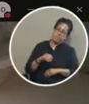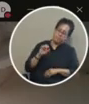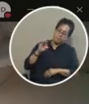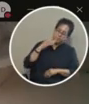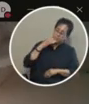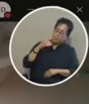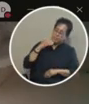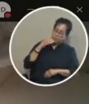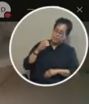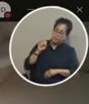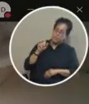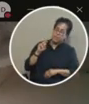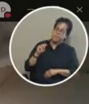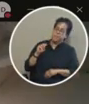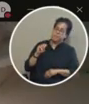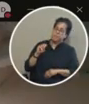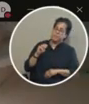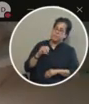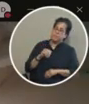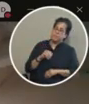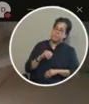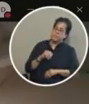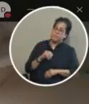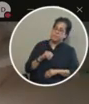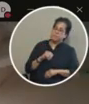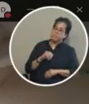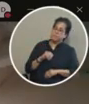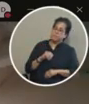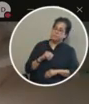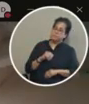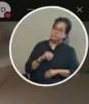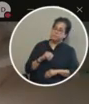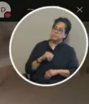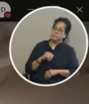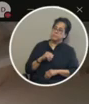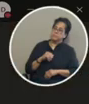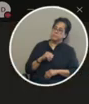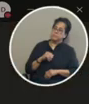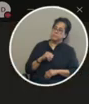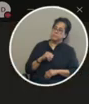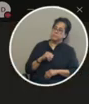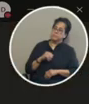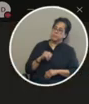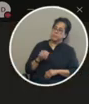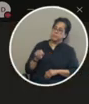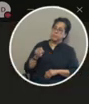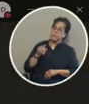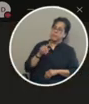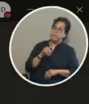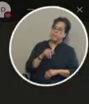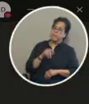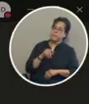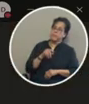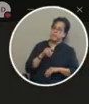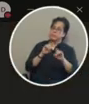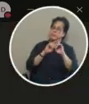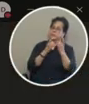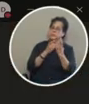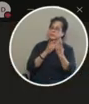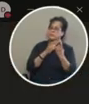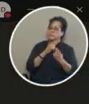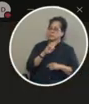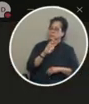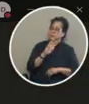so much. Appreciate the information. Appreciate everybody's information. Thank you. Sit there. Okay, Representative